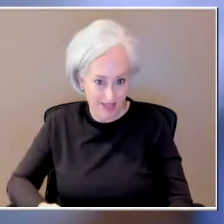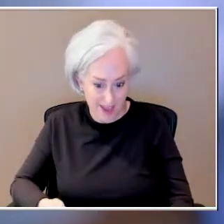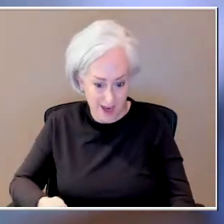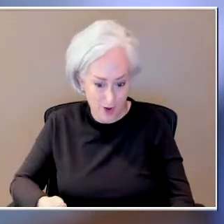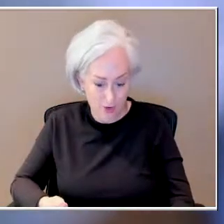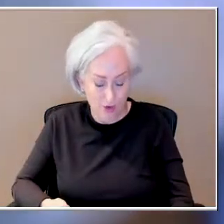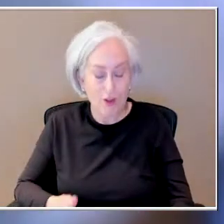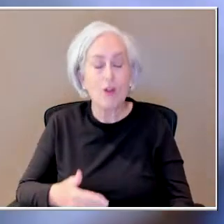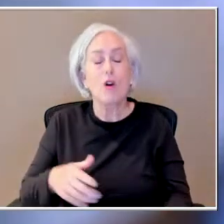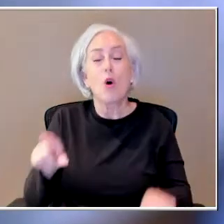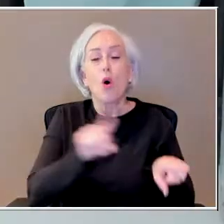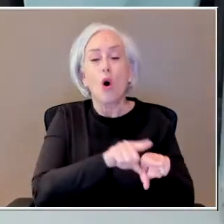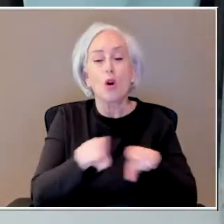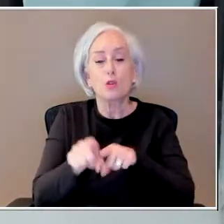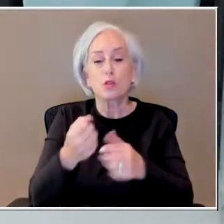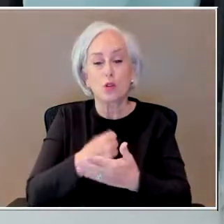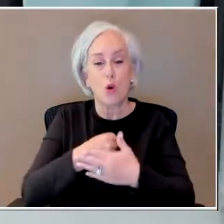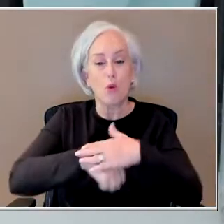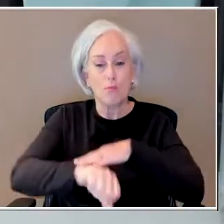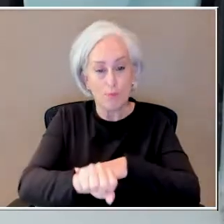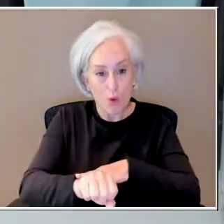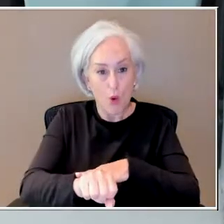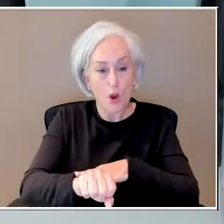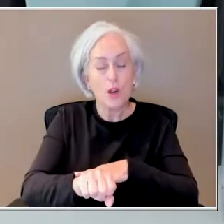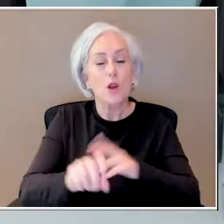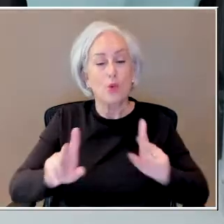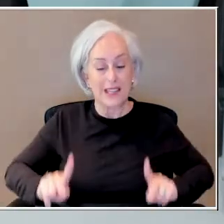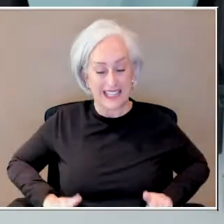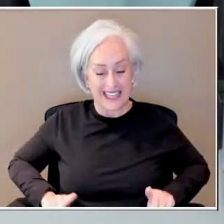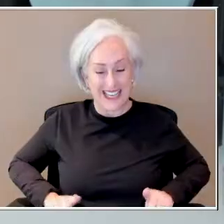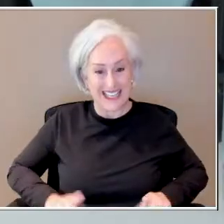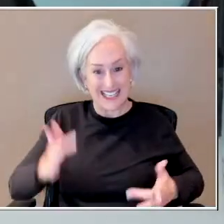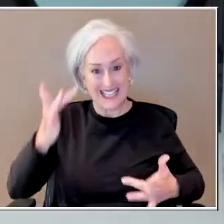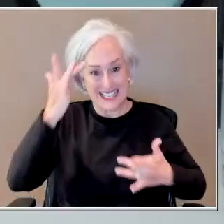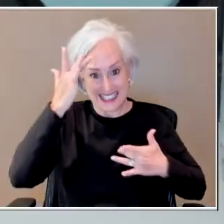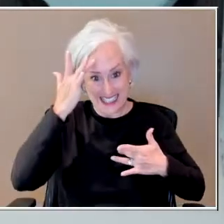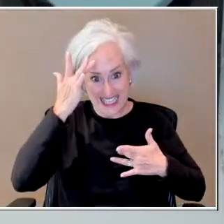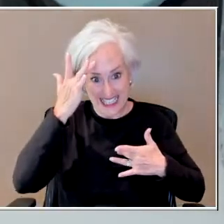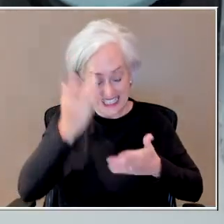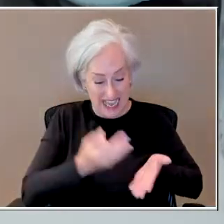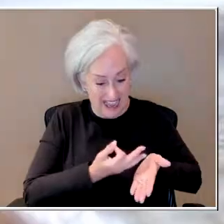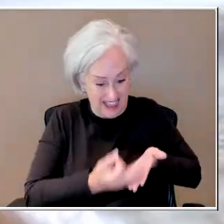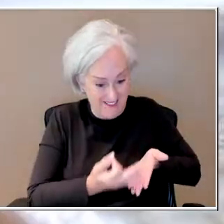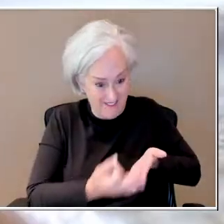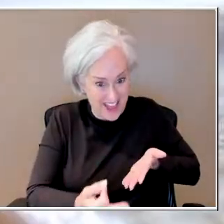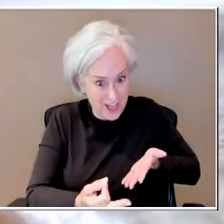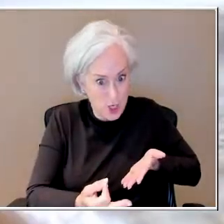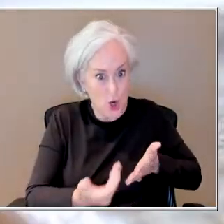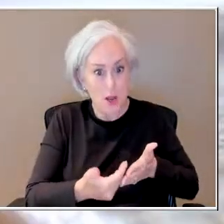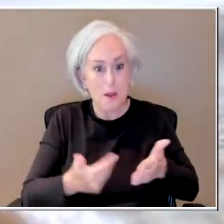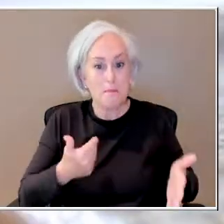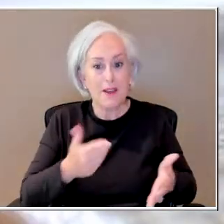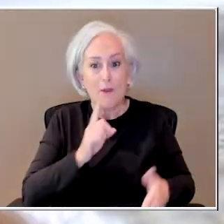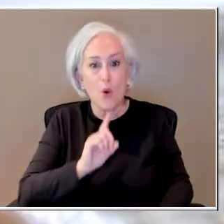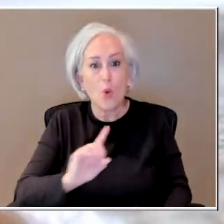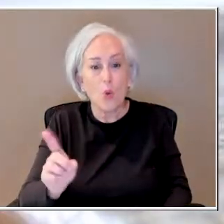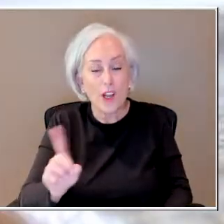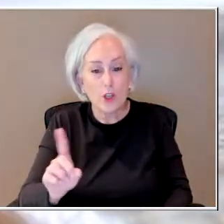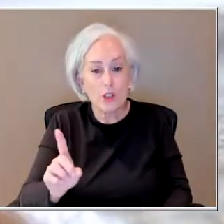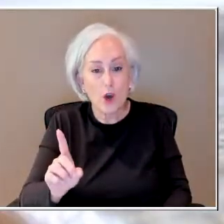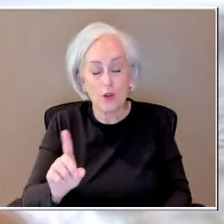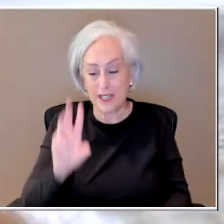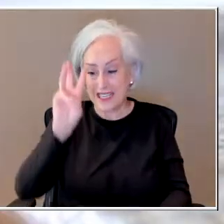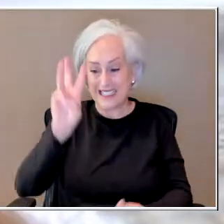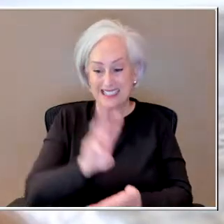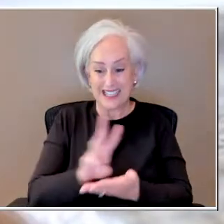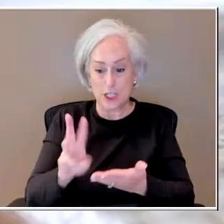kidney disease. He was in kidney failure and on dialysis before he was even 1 year old. But 6 weeks ago, Jessica finally got the